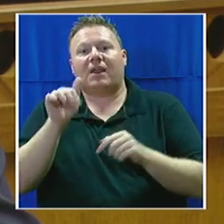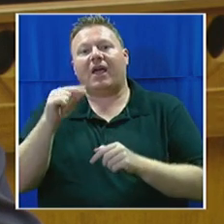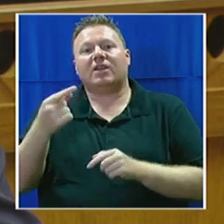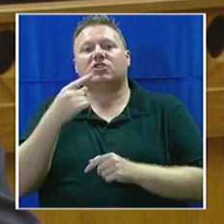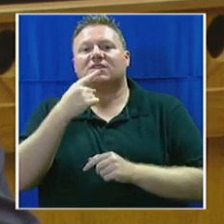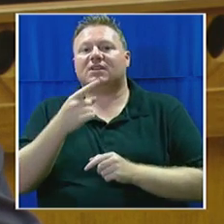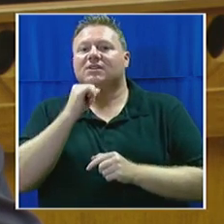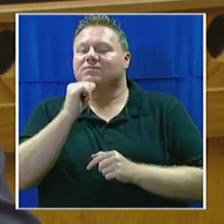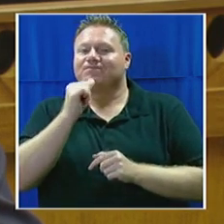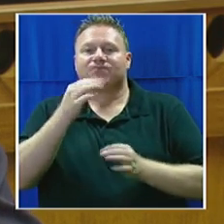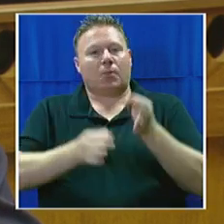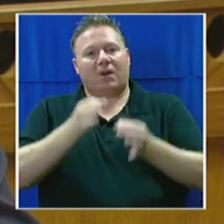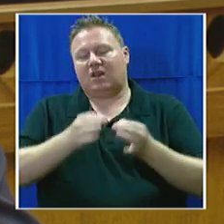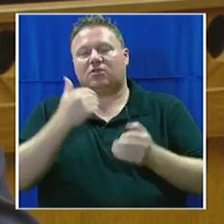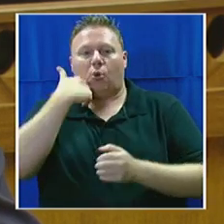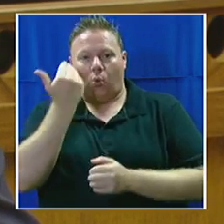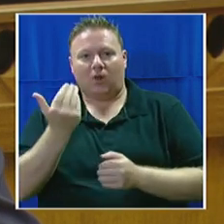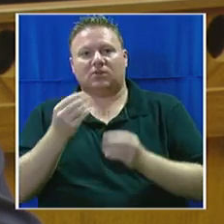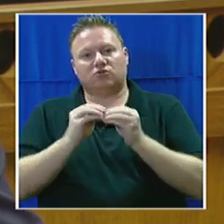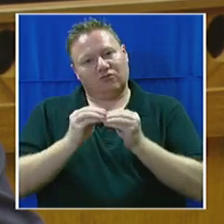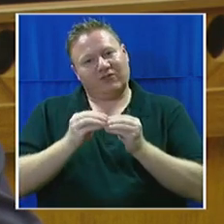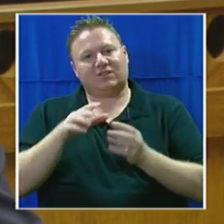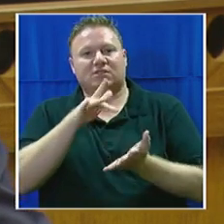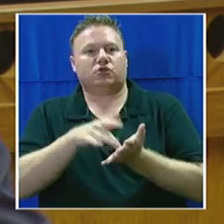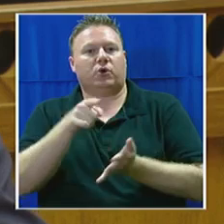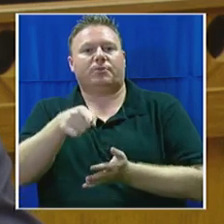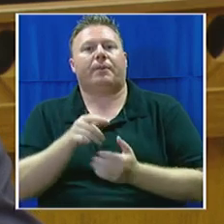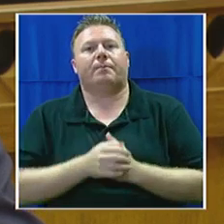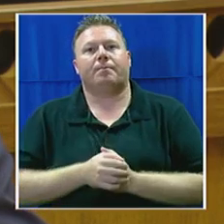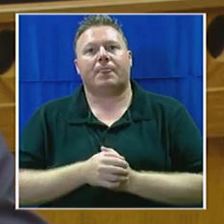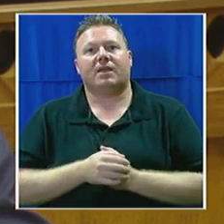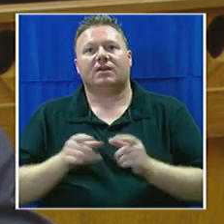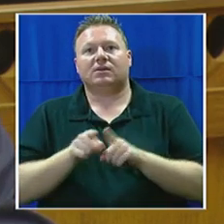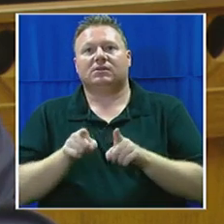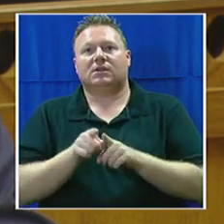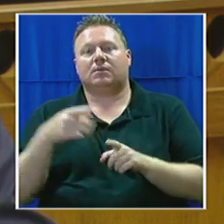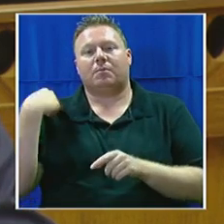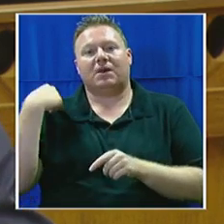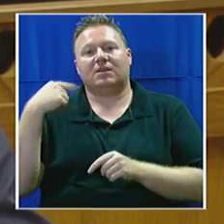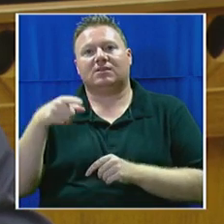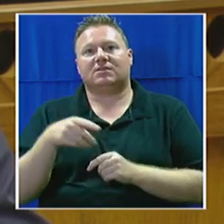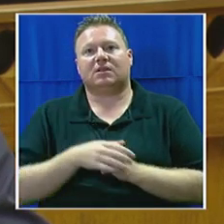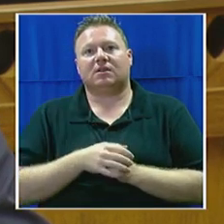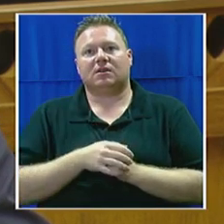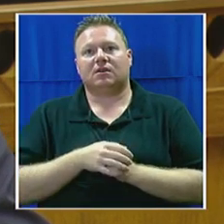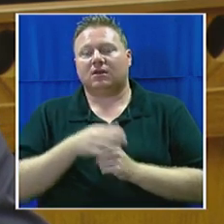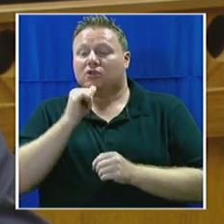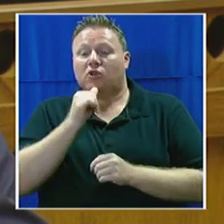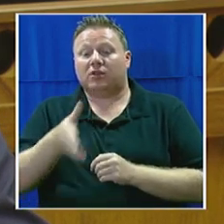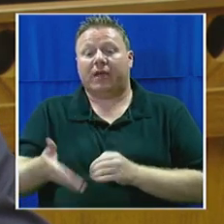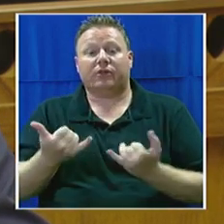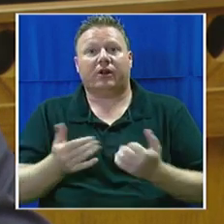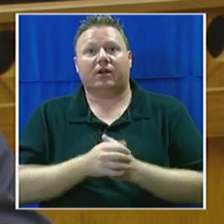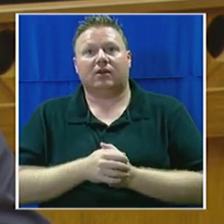of political will to bring the culprits to book. Like the fact that the Minister of Kokta is not even in a house today, and that